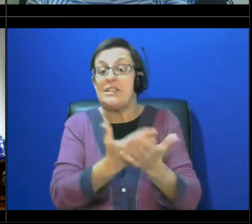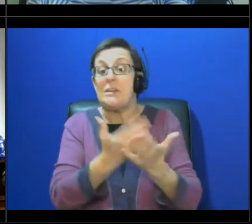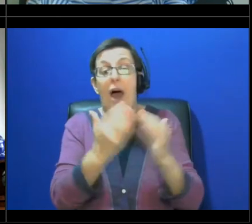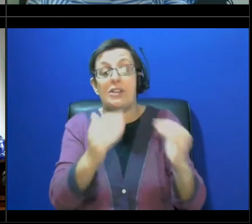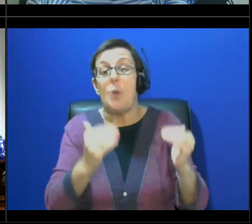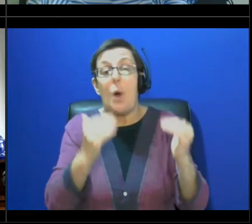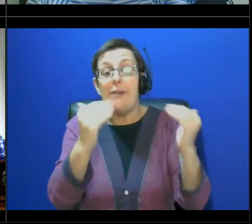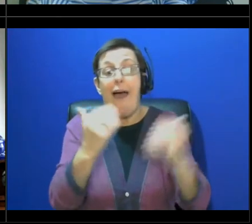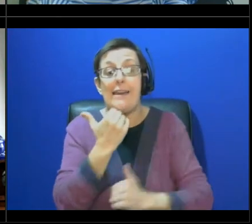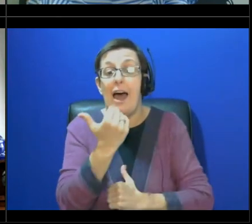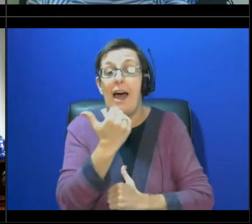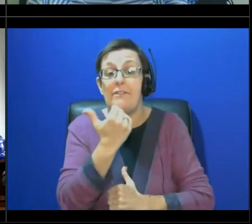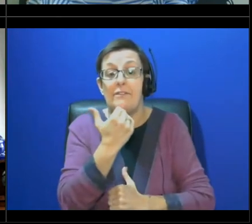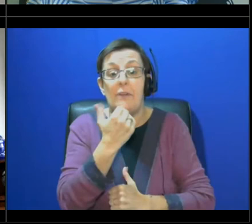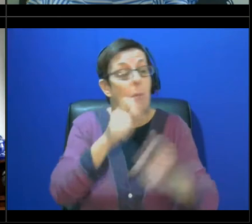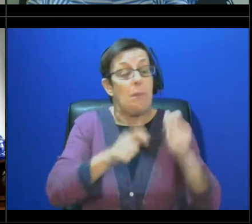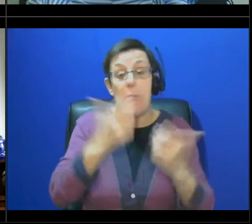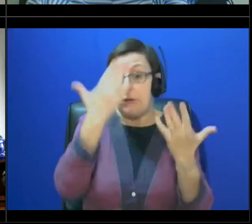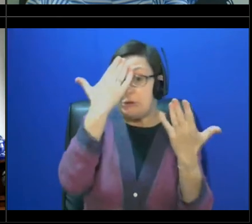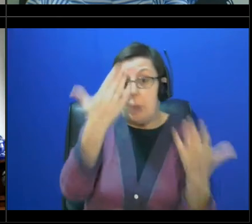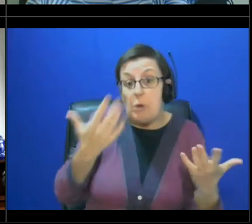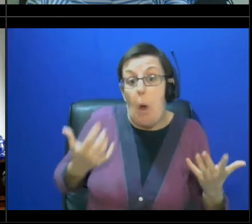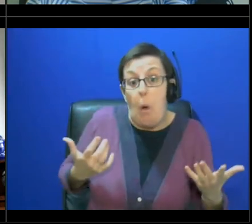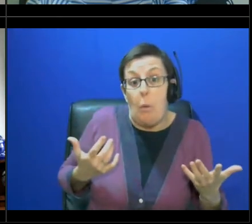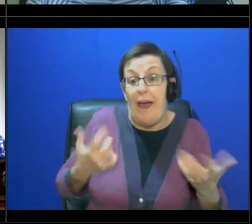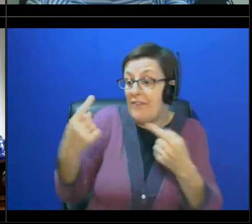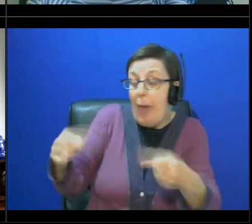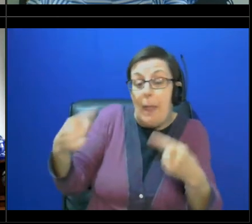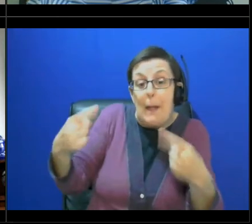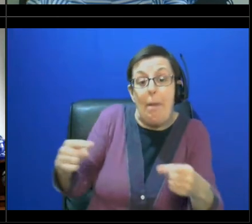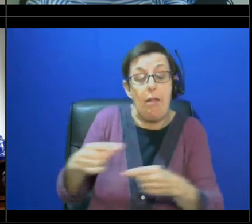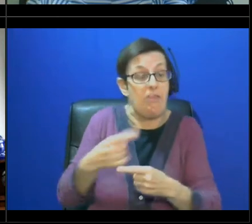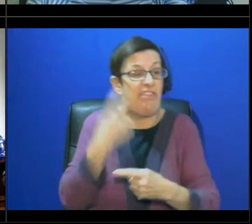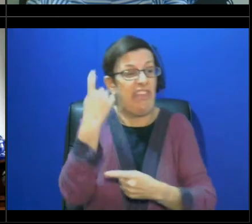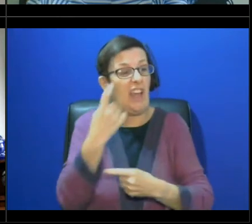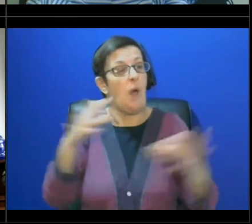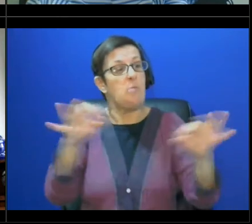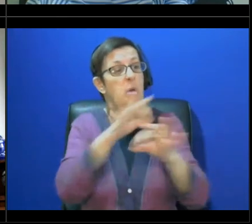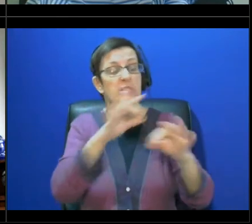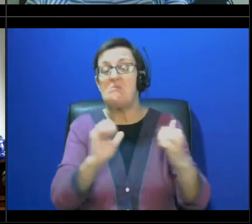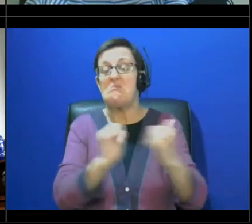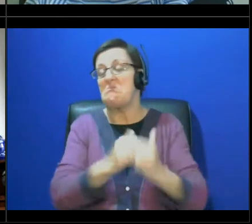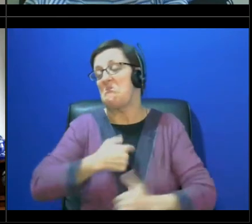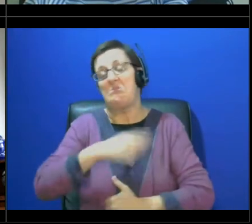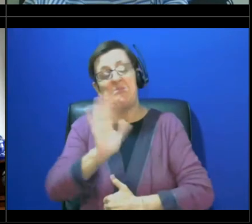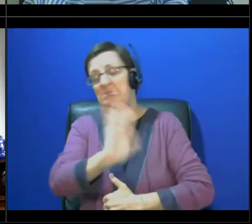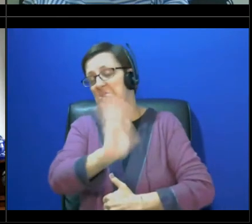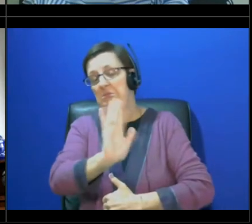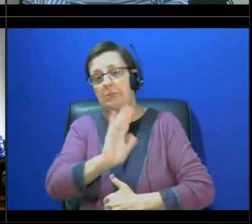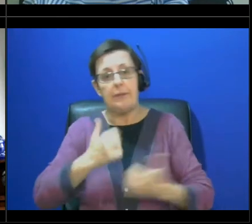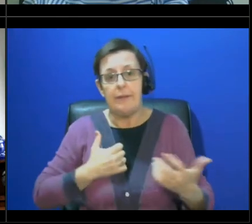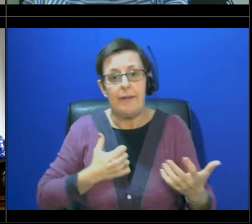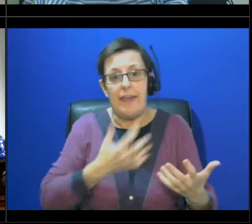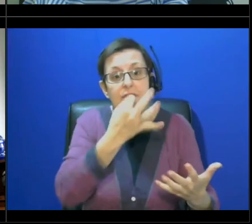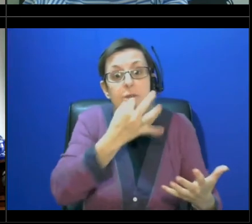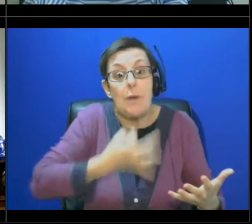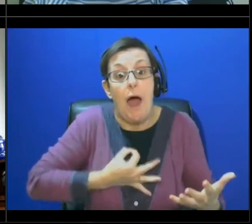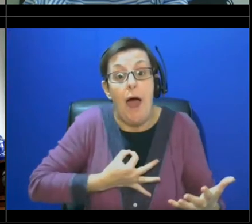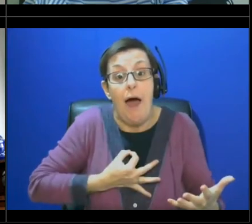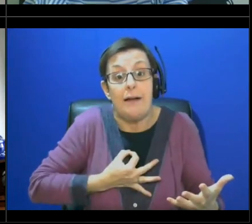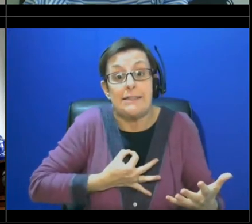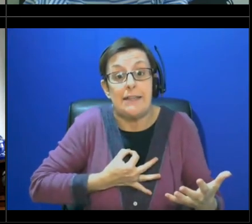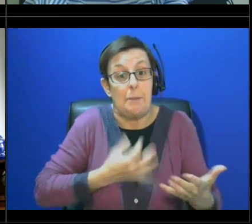don't know about them. People perhaps think music making is not something that's possible for them. They don't ask, and then we don't get the demand through